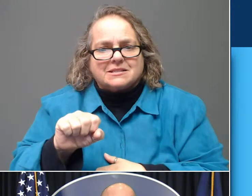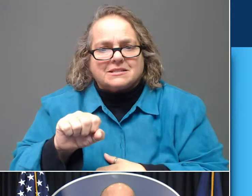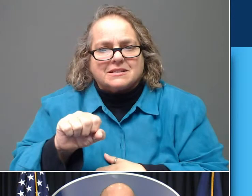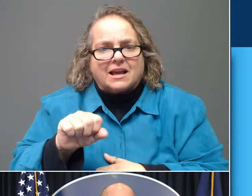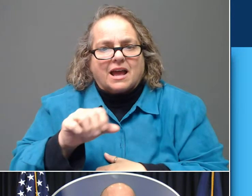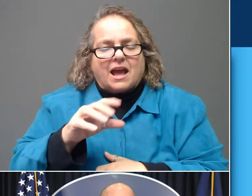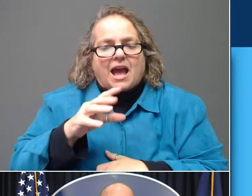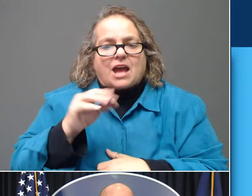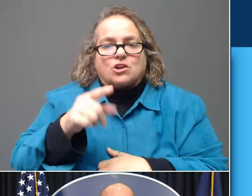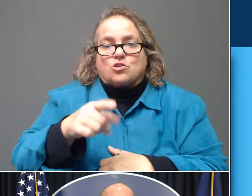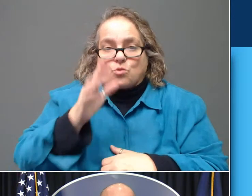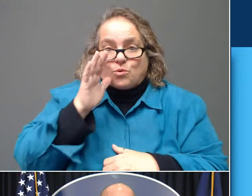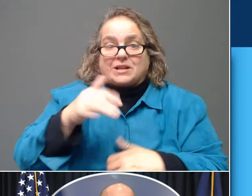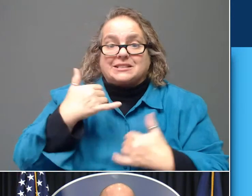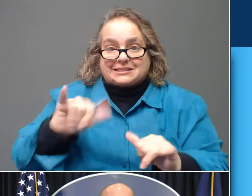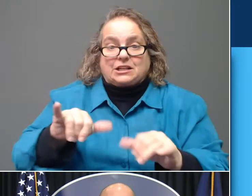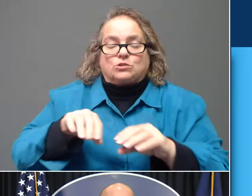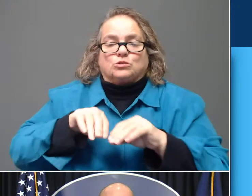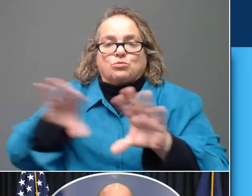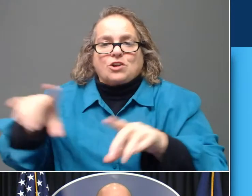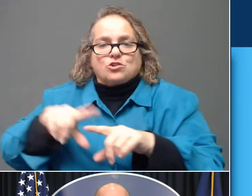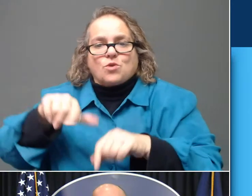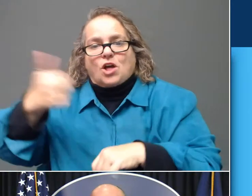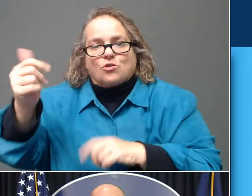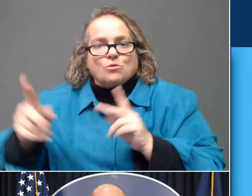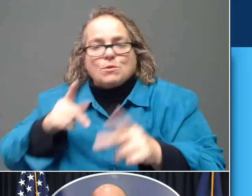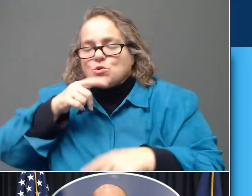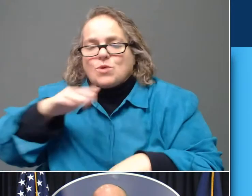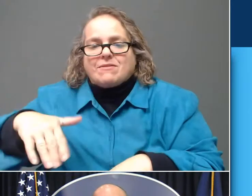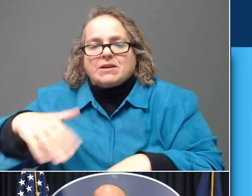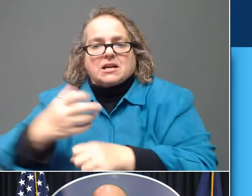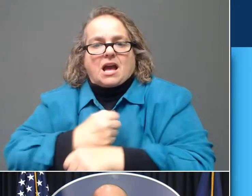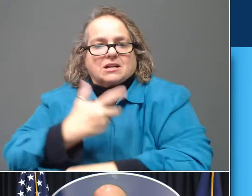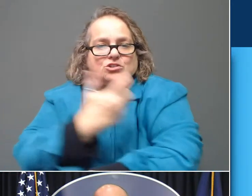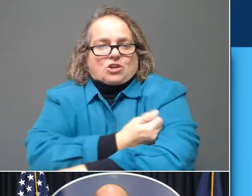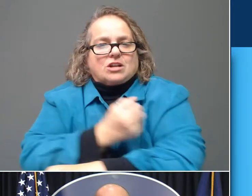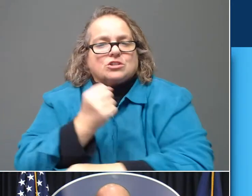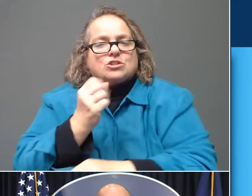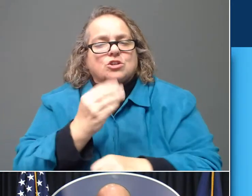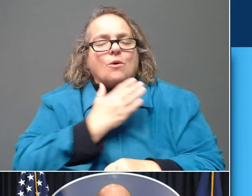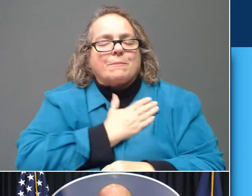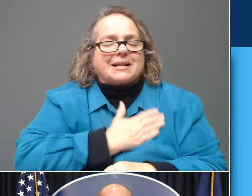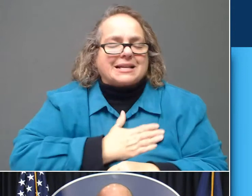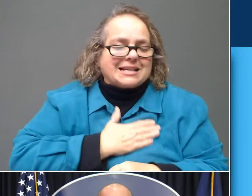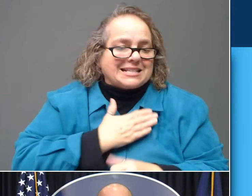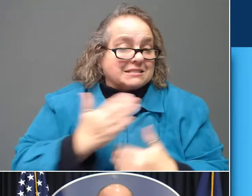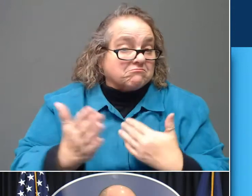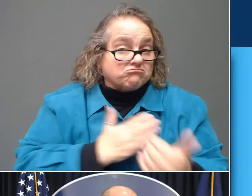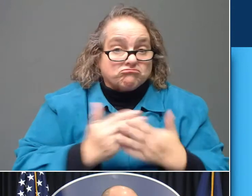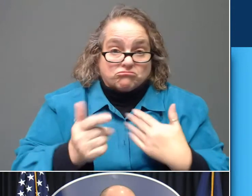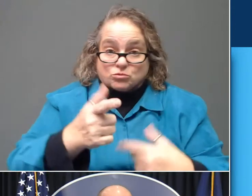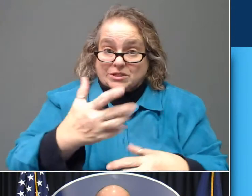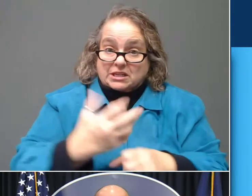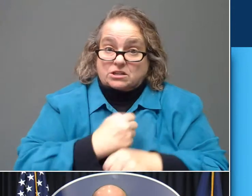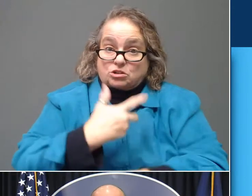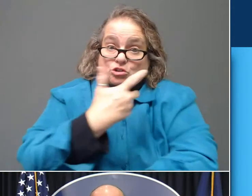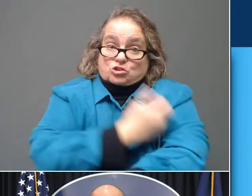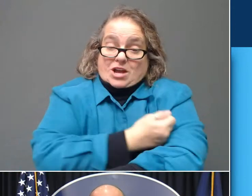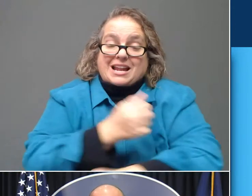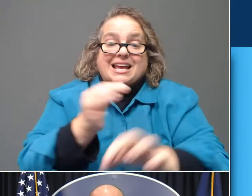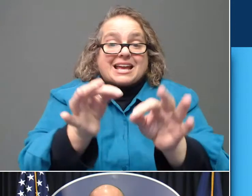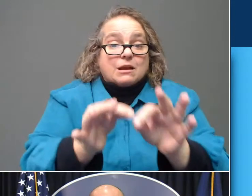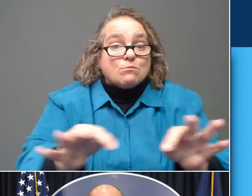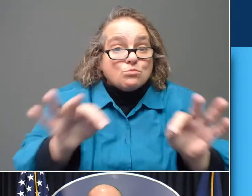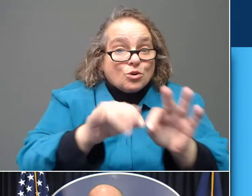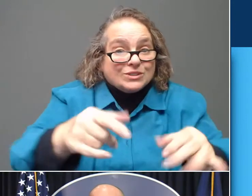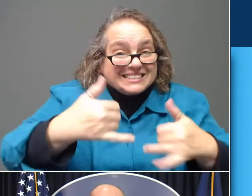and are therefore still at elevated risk for bad outcomes. So please, even if you get vaccinated, it is still essential that we